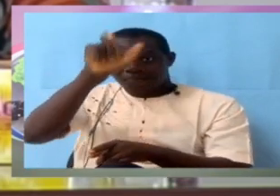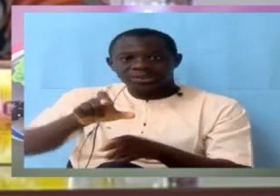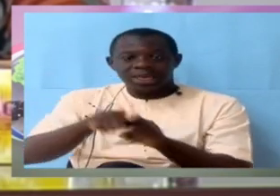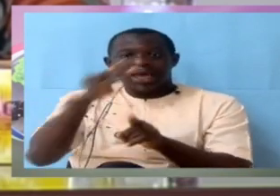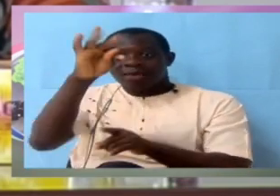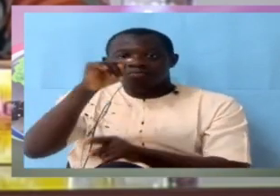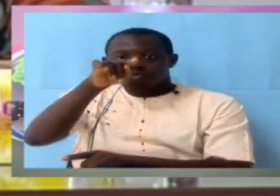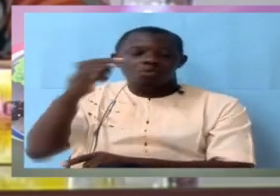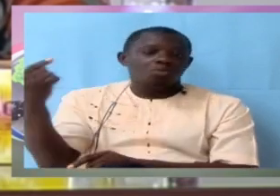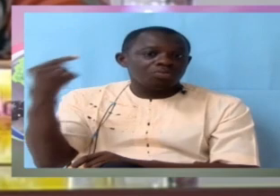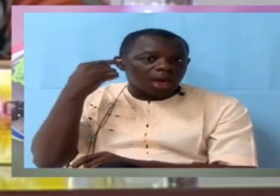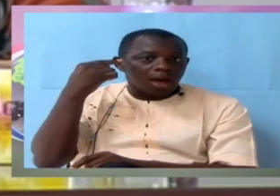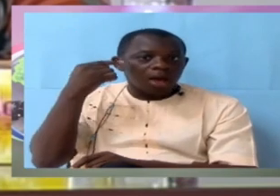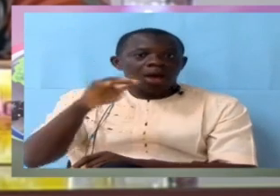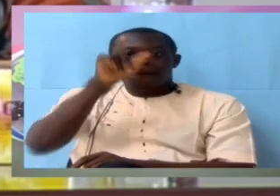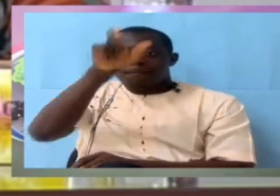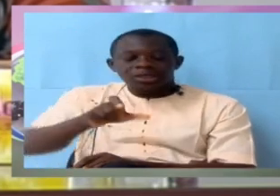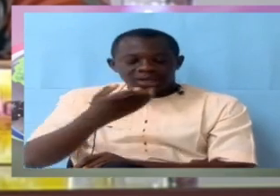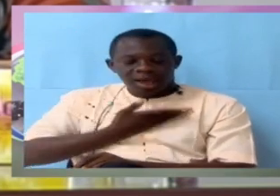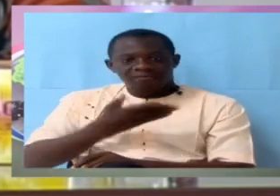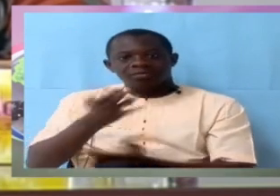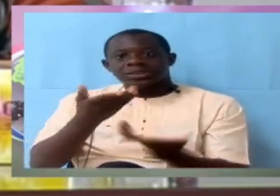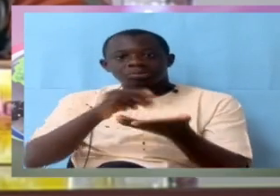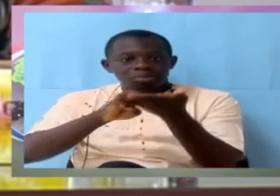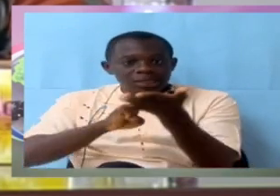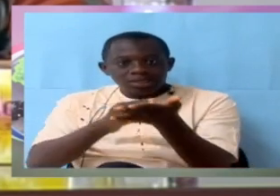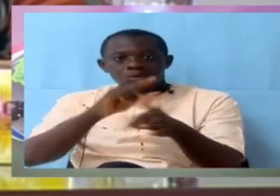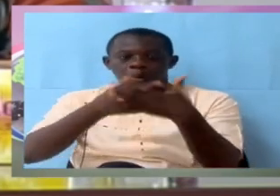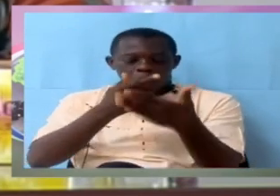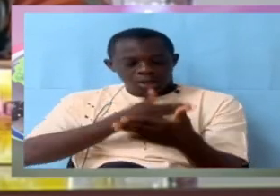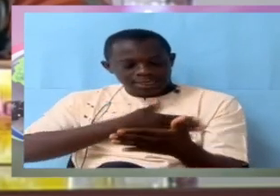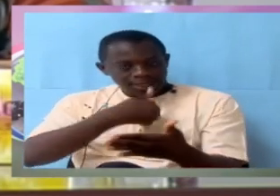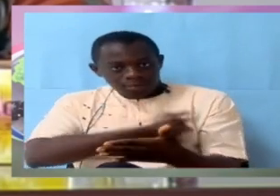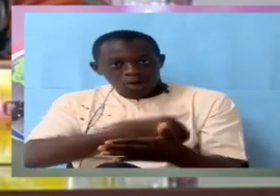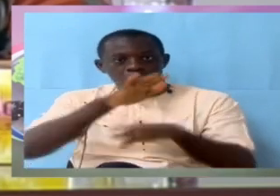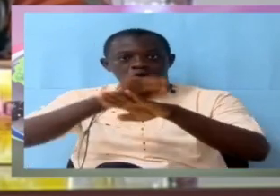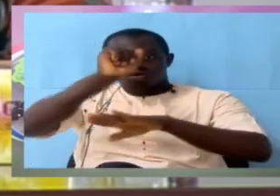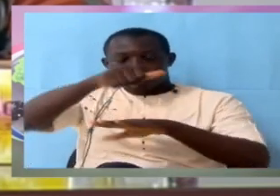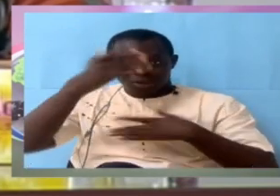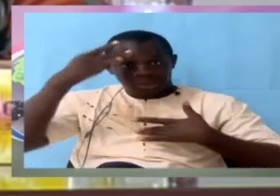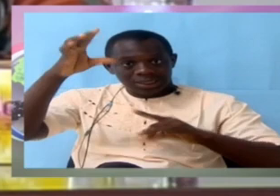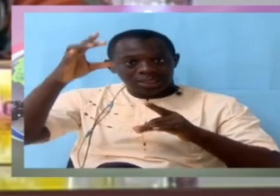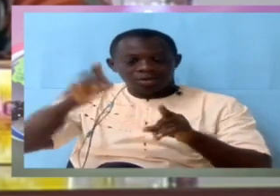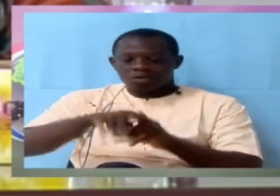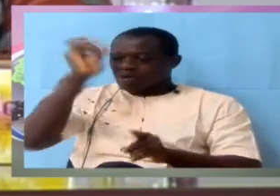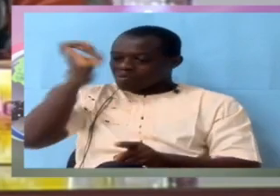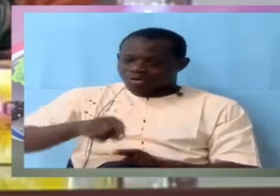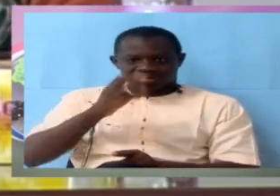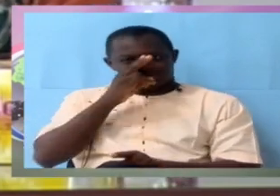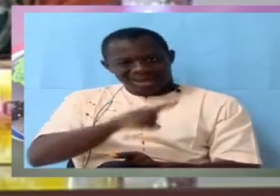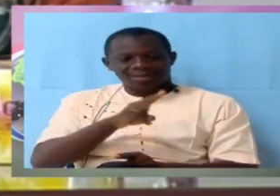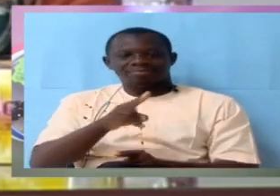a cure for the sickness you have, you don't mind. You'll just try to be your best to be part of that team to be cured.